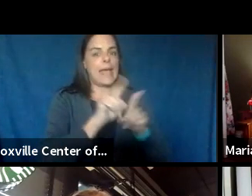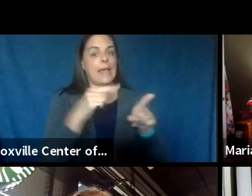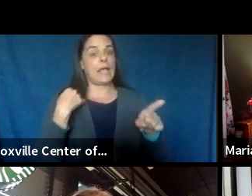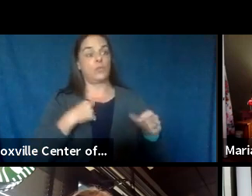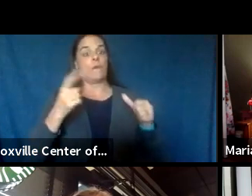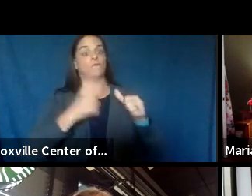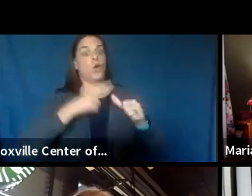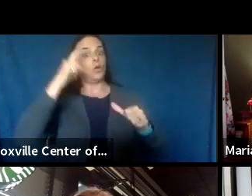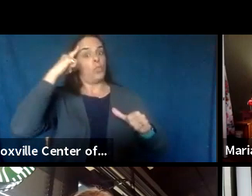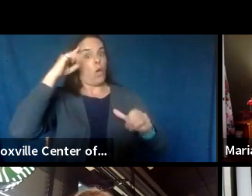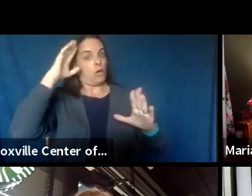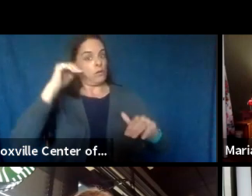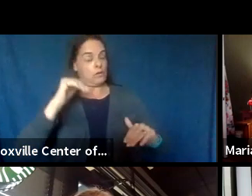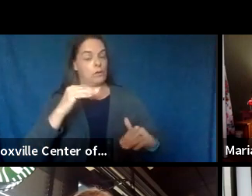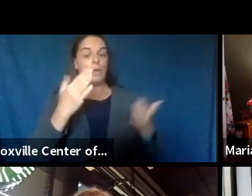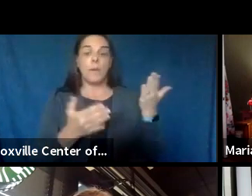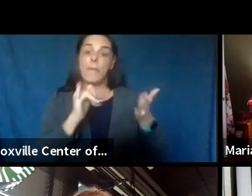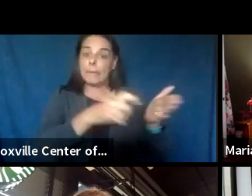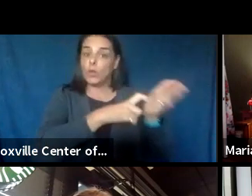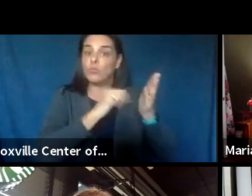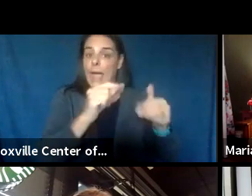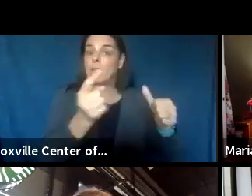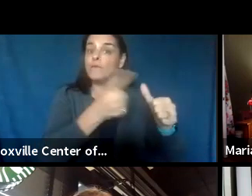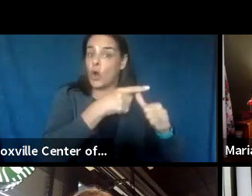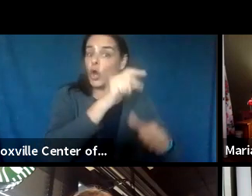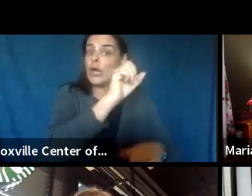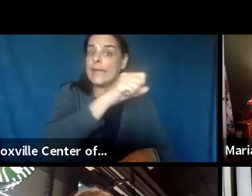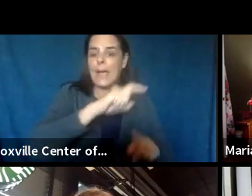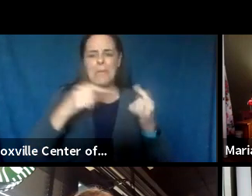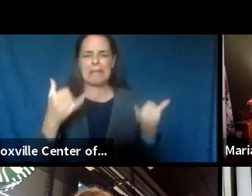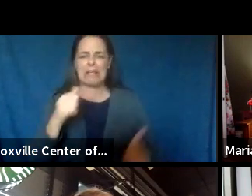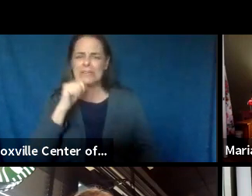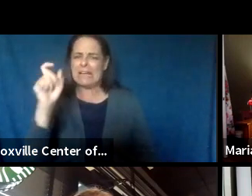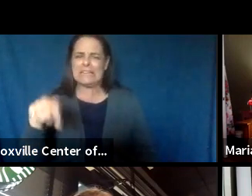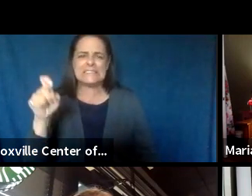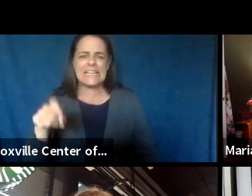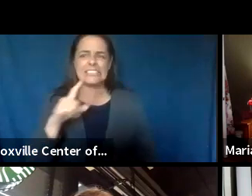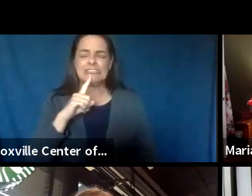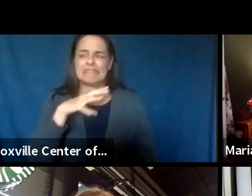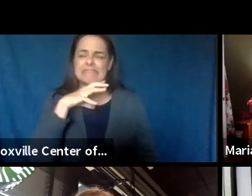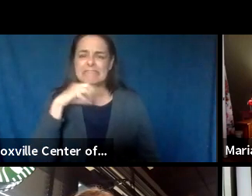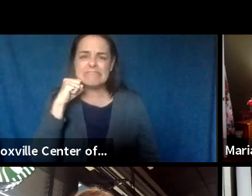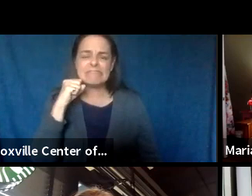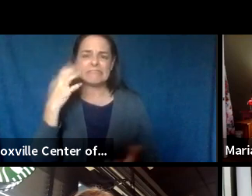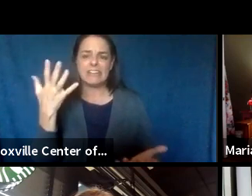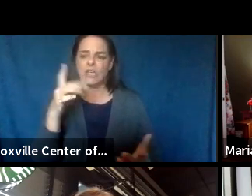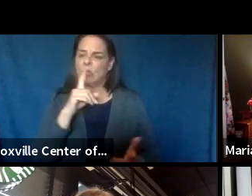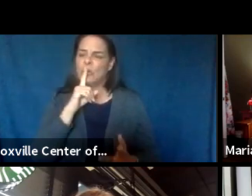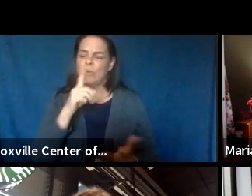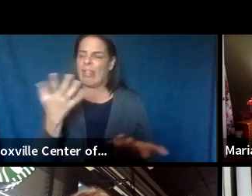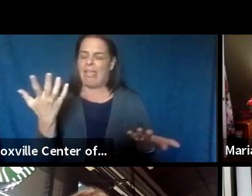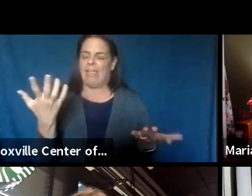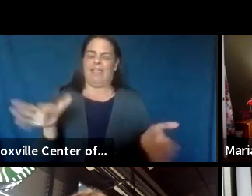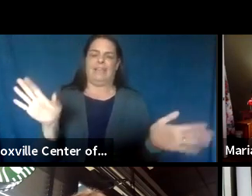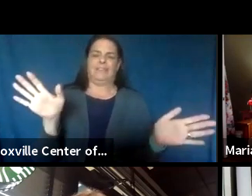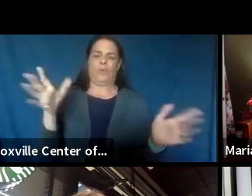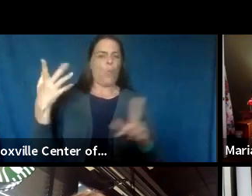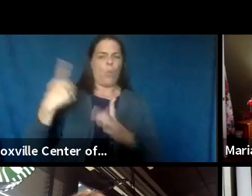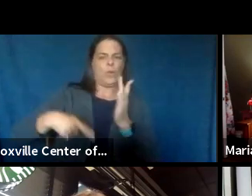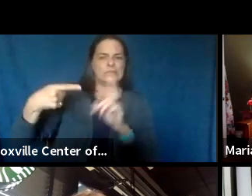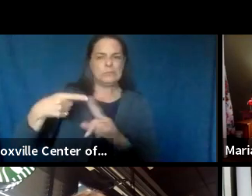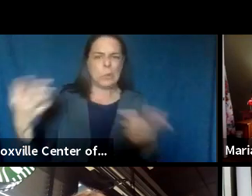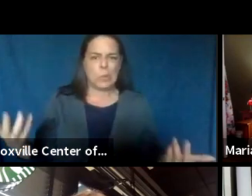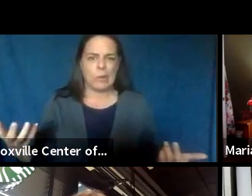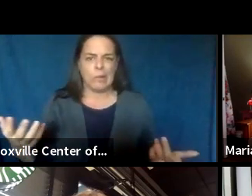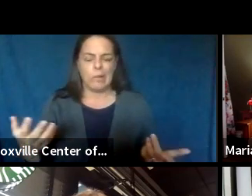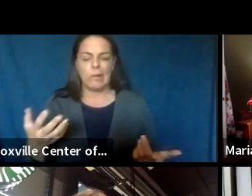The mandates may have been warranted at first, but now they are unnecessary and cumbersome. They have outlived their usefulness. I believe that the time has